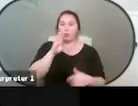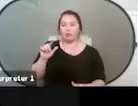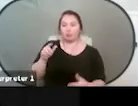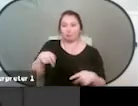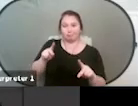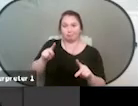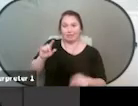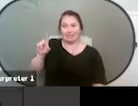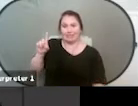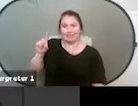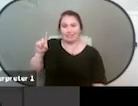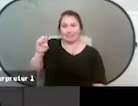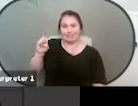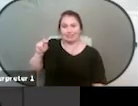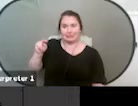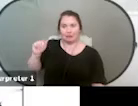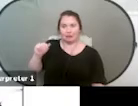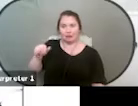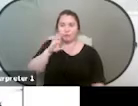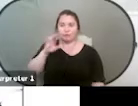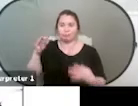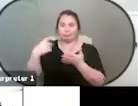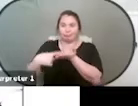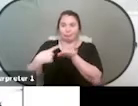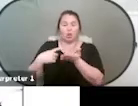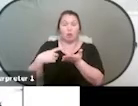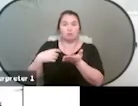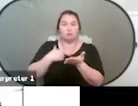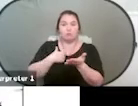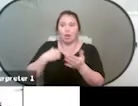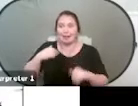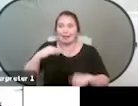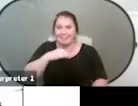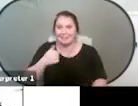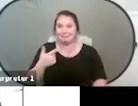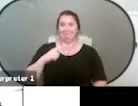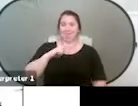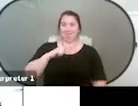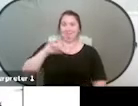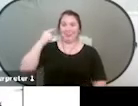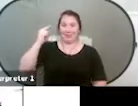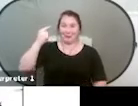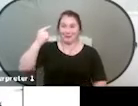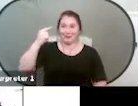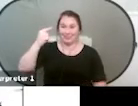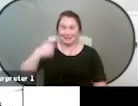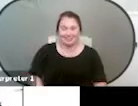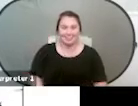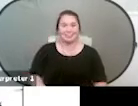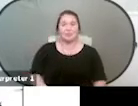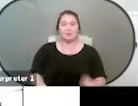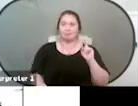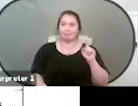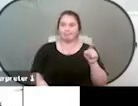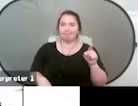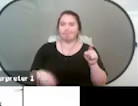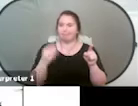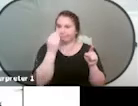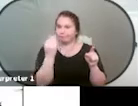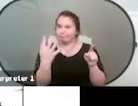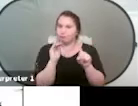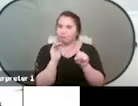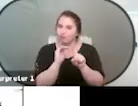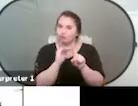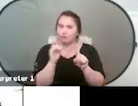few slides here, and then I'll come back. Oh, sorry, I lied. I'm going to do this one first. And so this is just a refresher. You're all